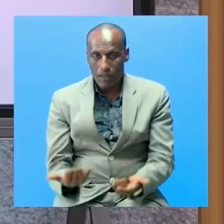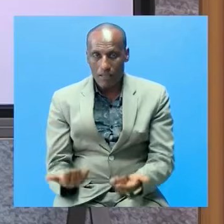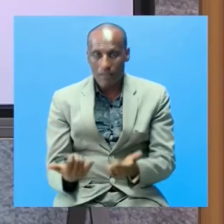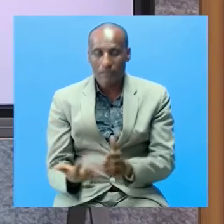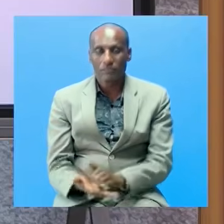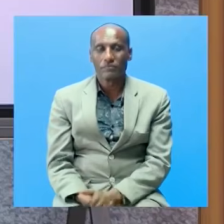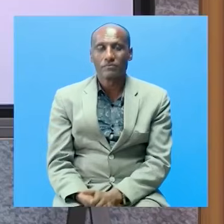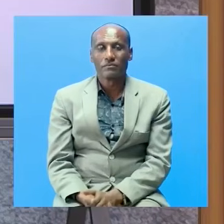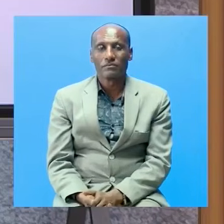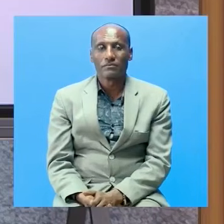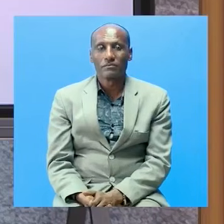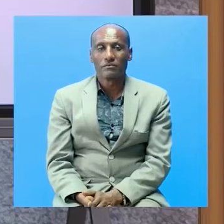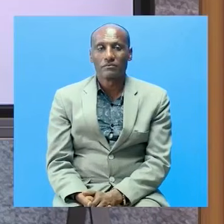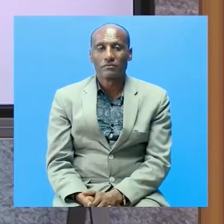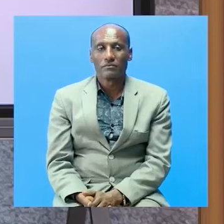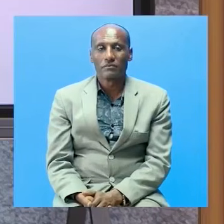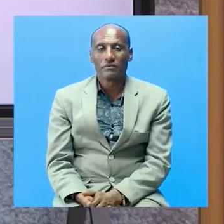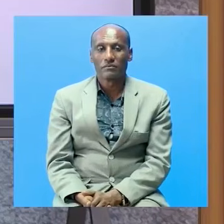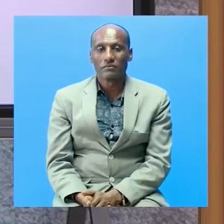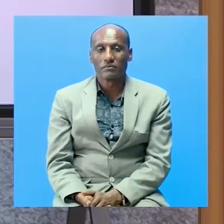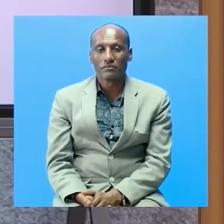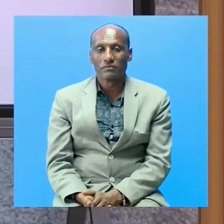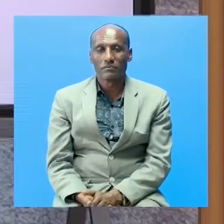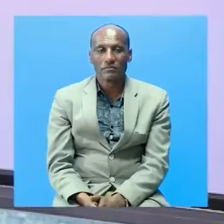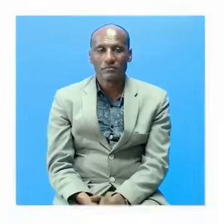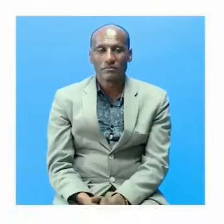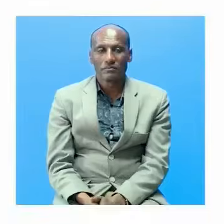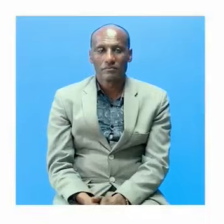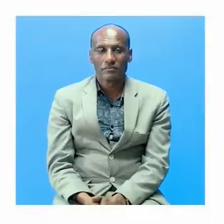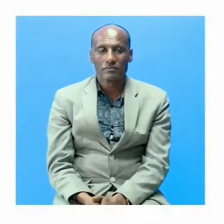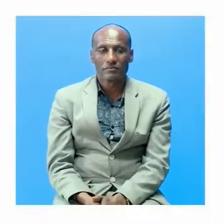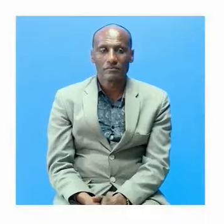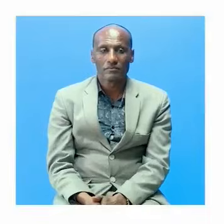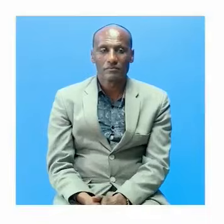while? Let me remind you with an example.